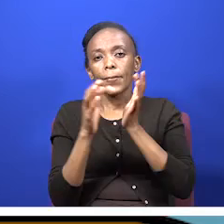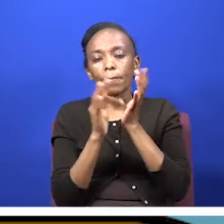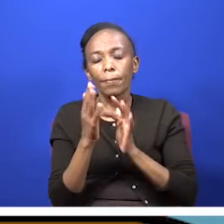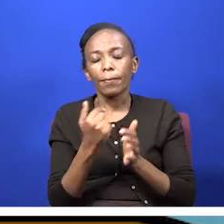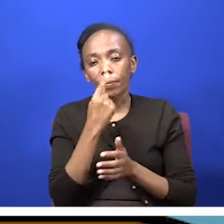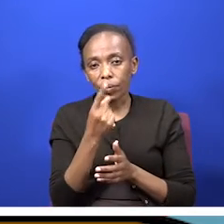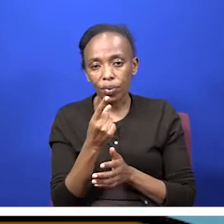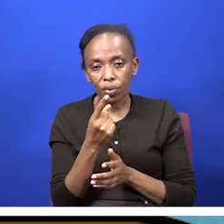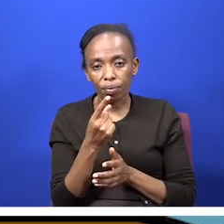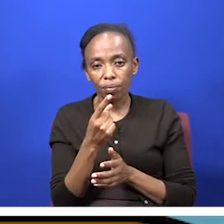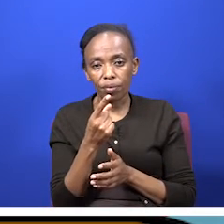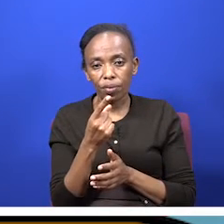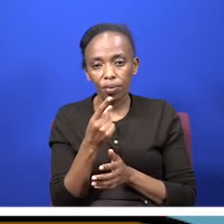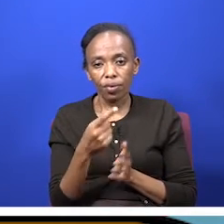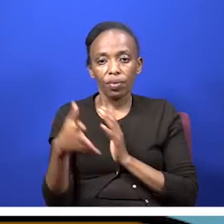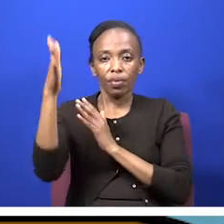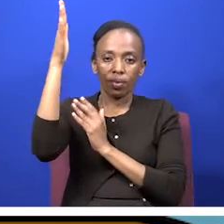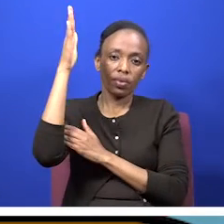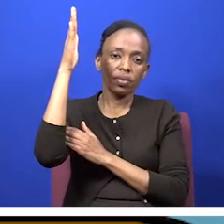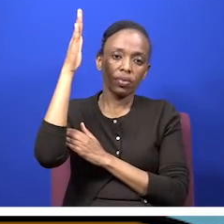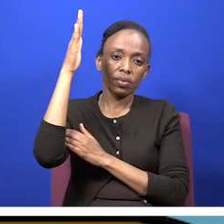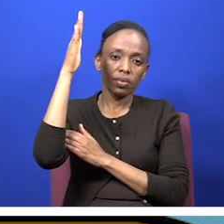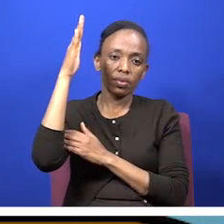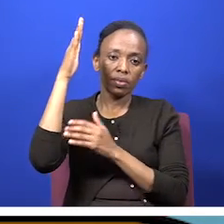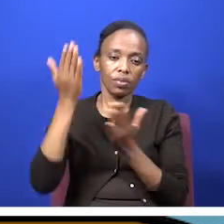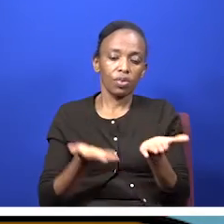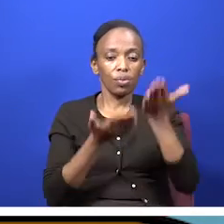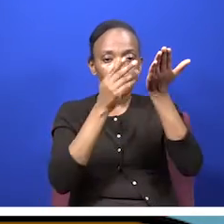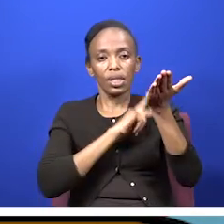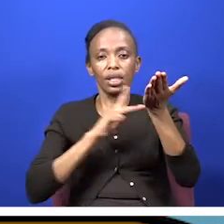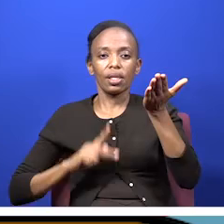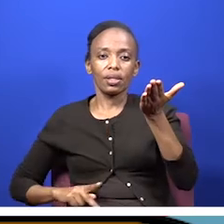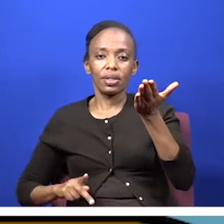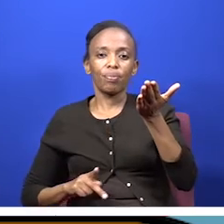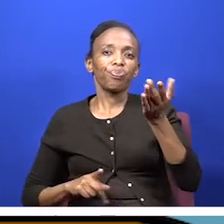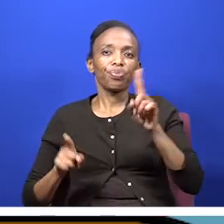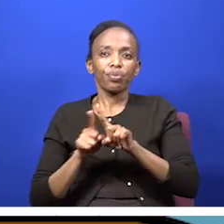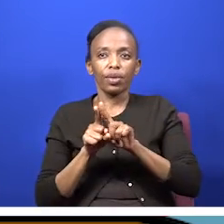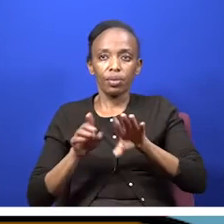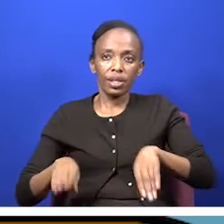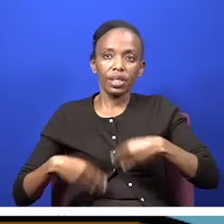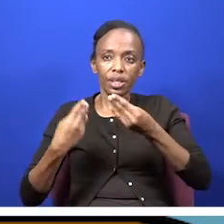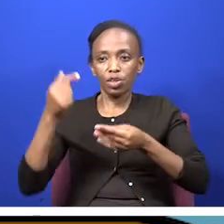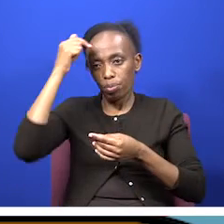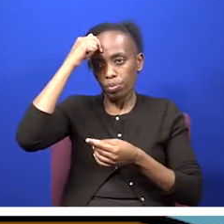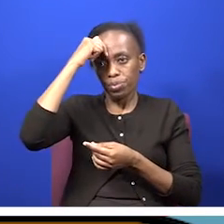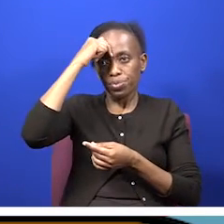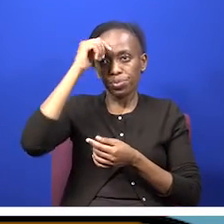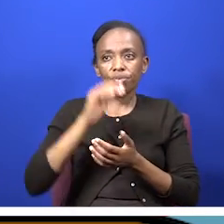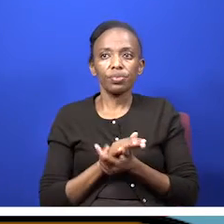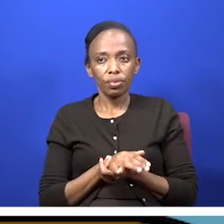Verse 21. The Bible says, God sets up kings, He